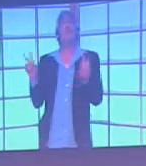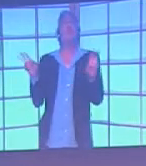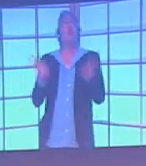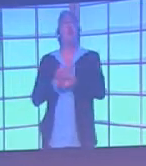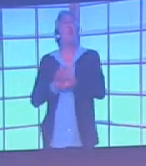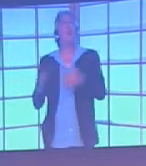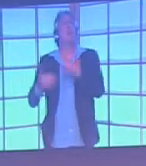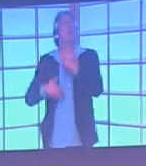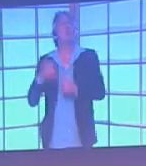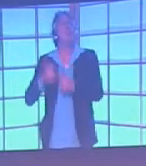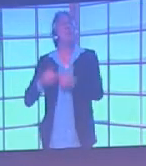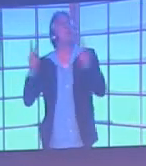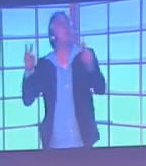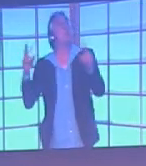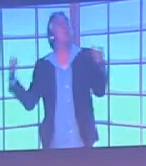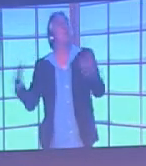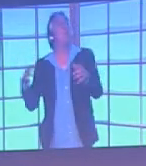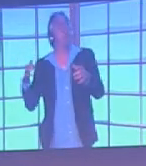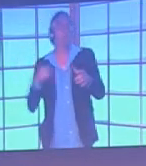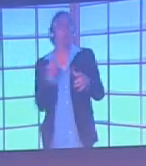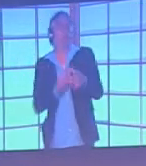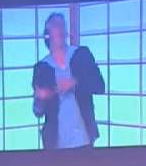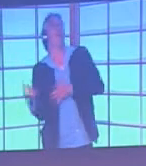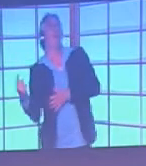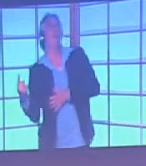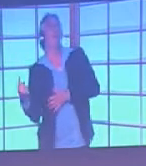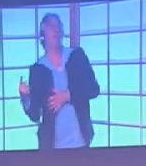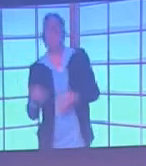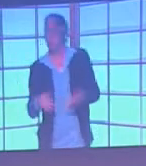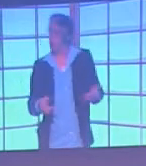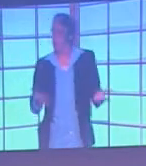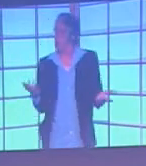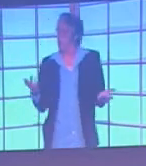we're so committed to having disabled fans groups?